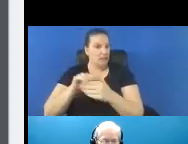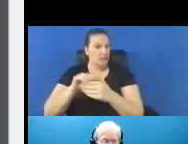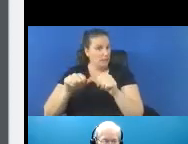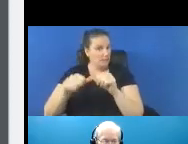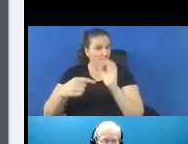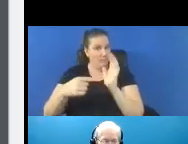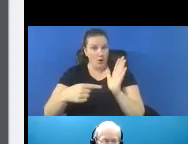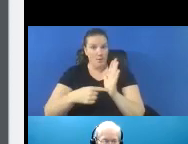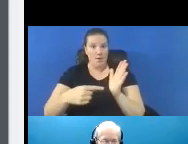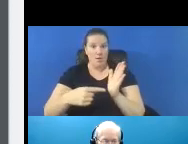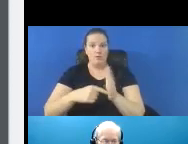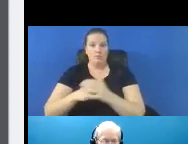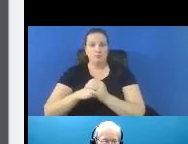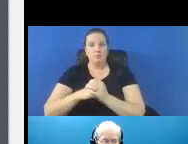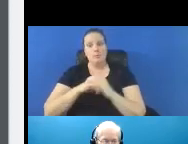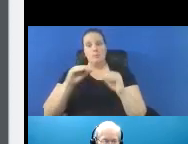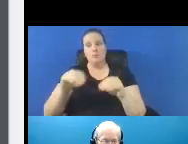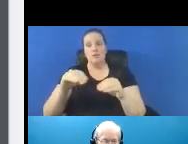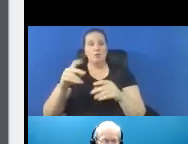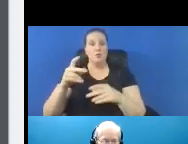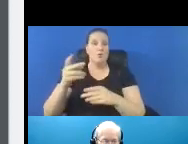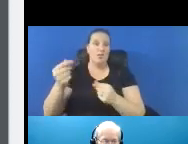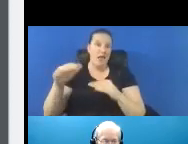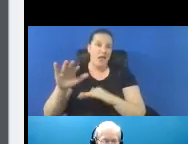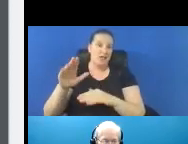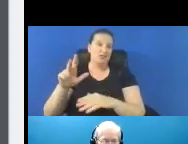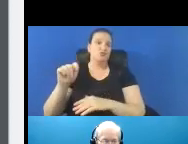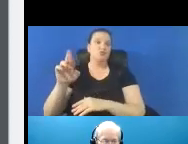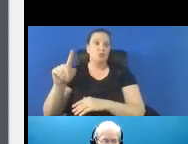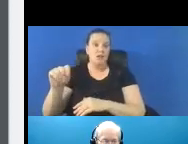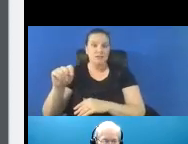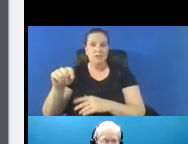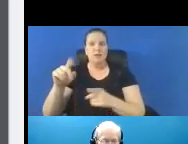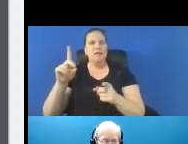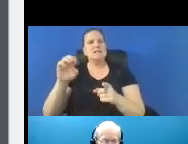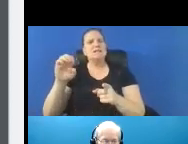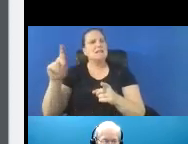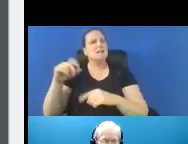affordable, and then put it into a land trust mechanism or deed restriction or what have you.